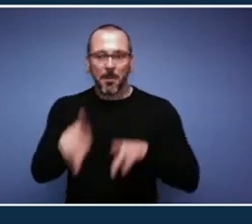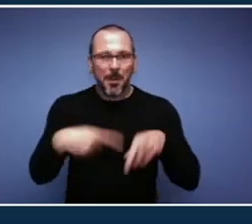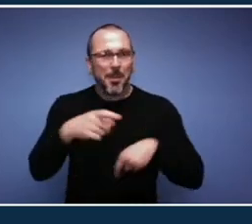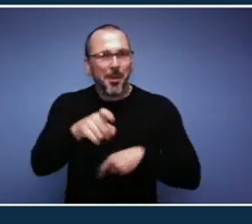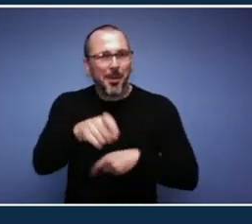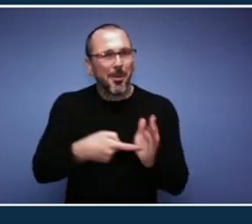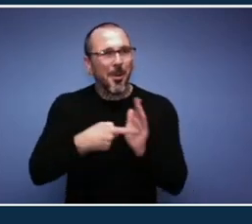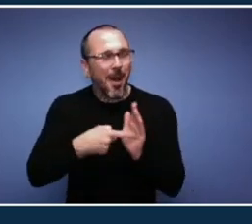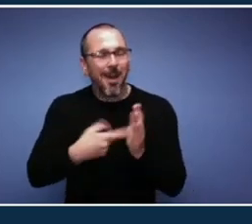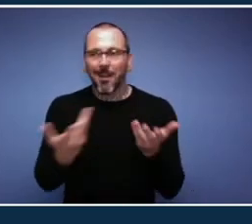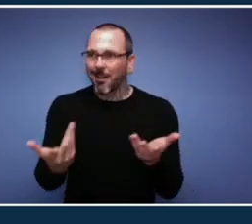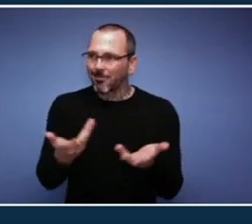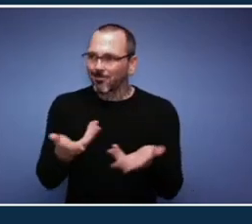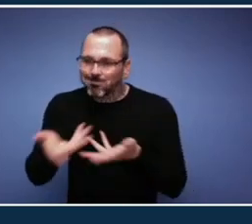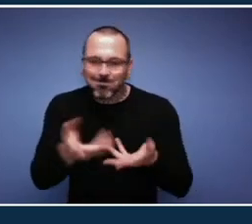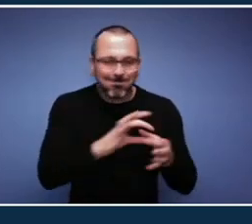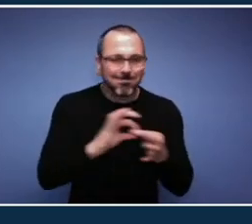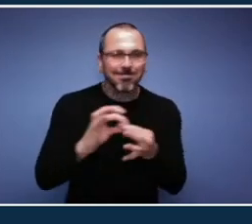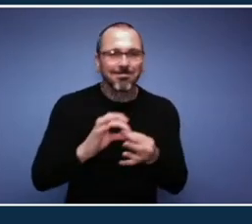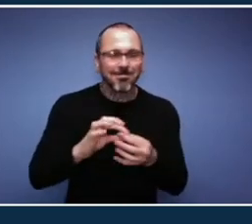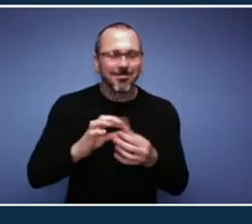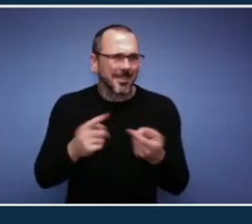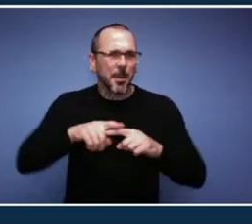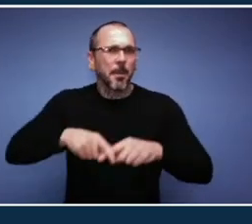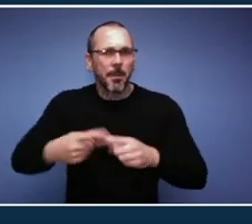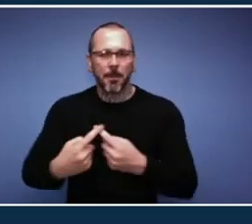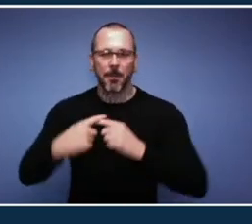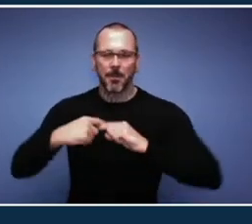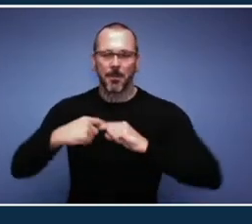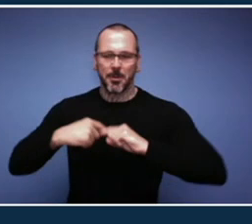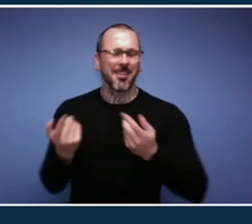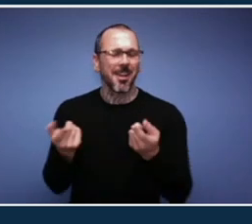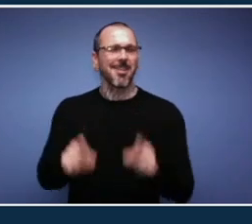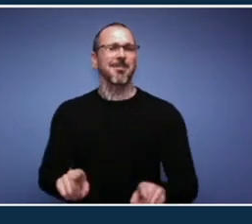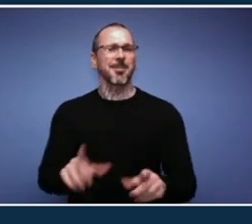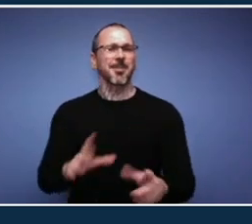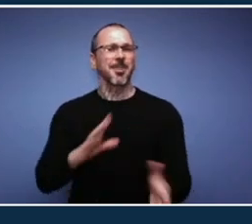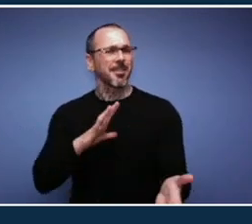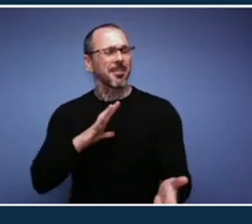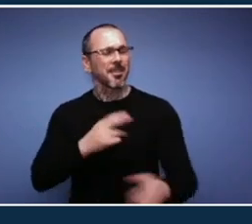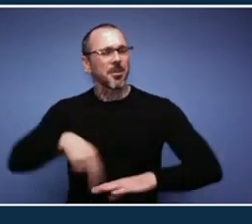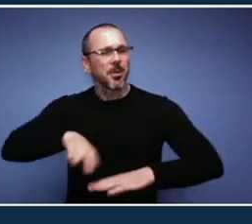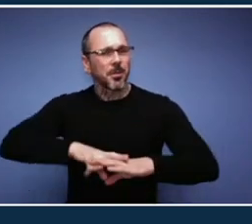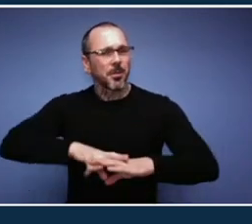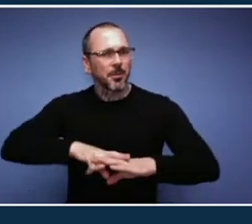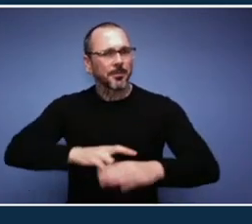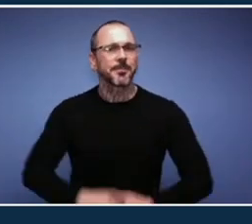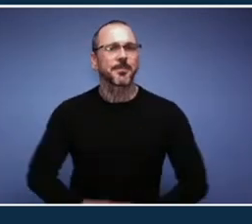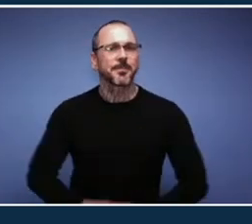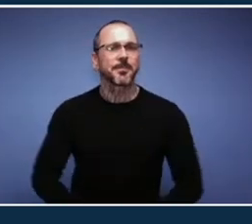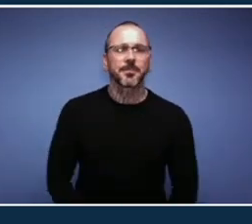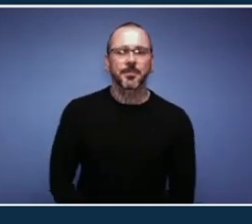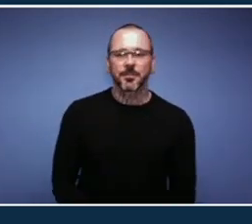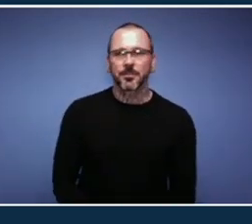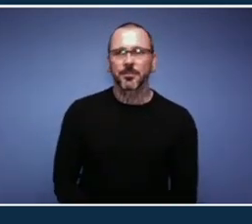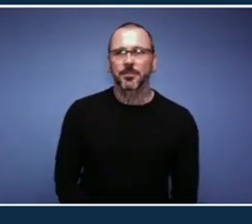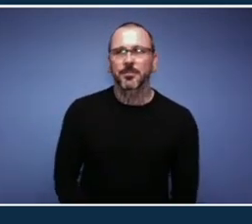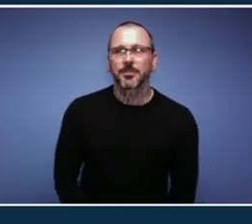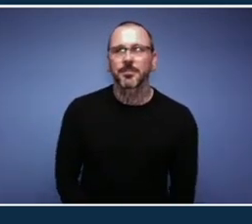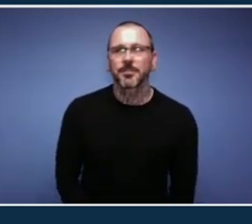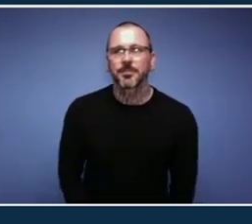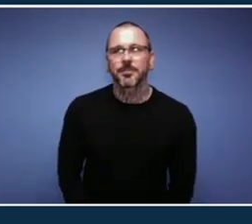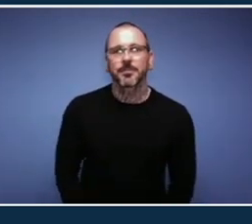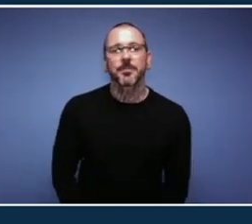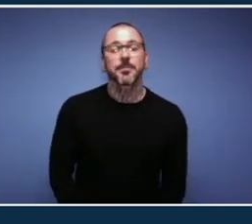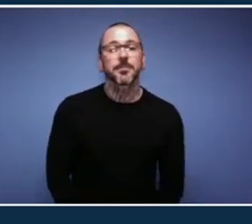So just turning the page a bit, in Nova Scotia, we've turned a corner ourselves with a